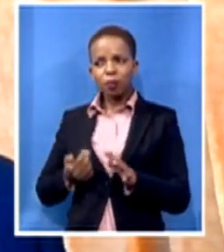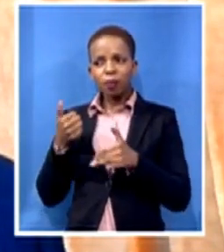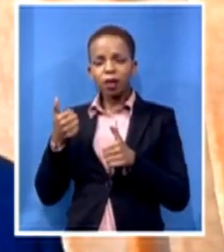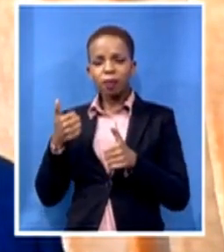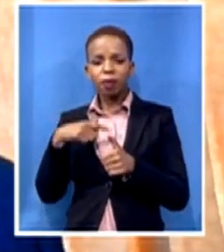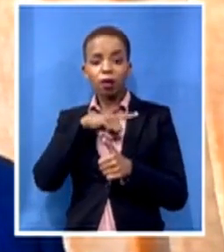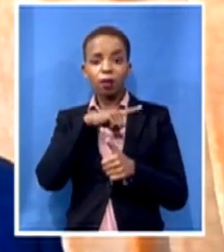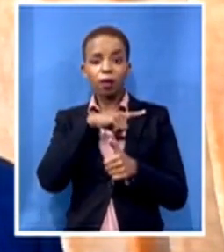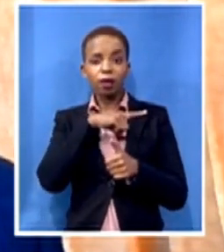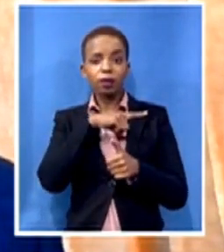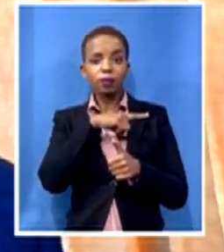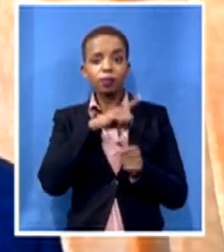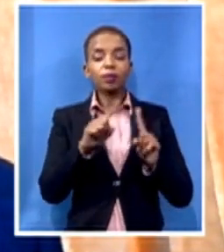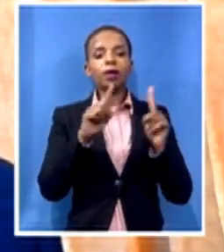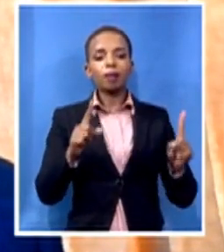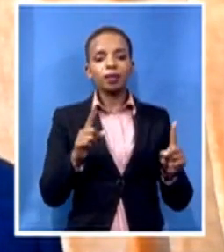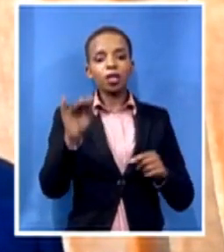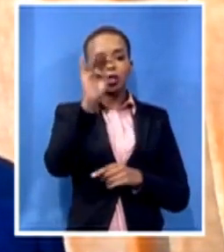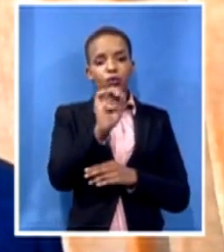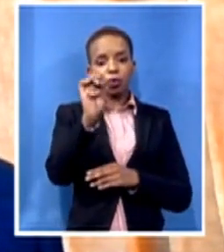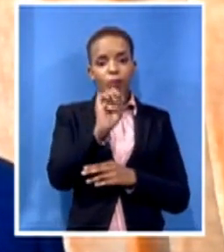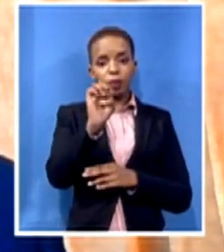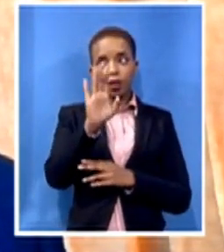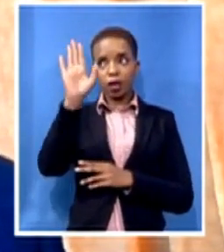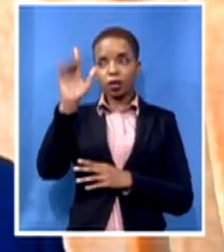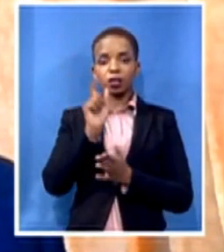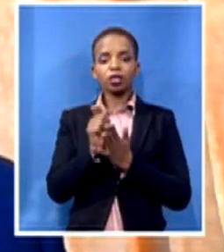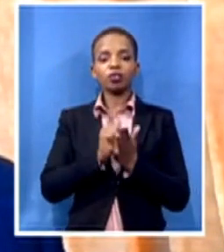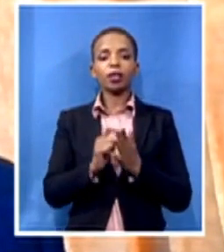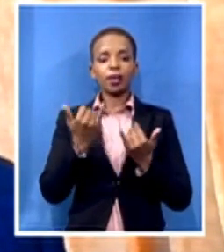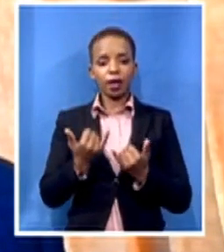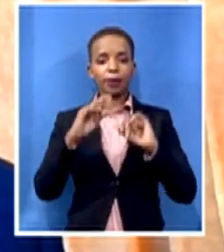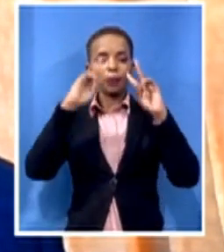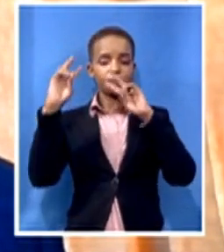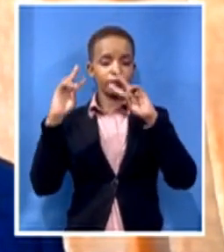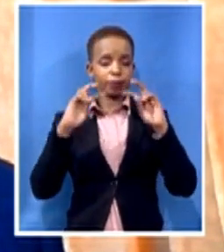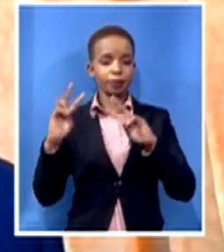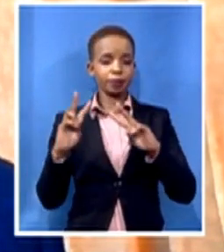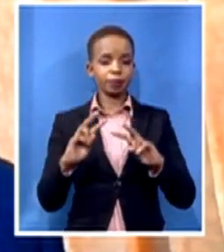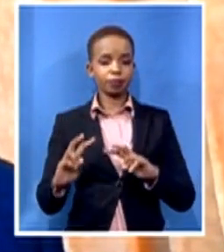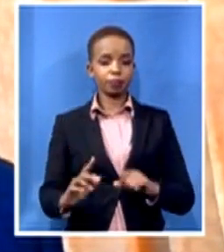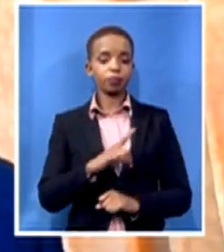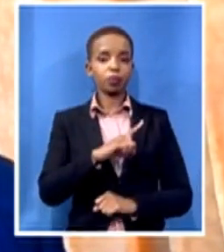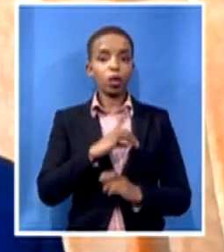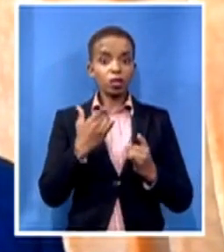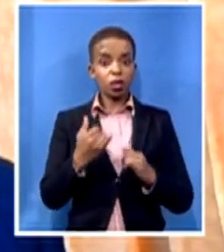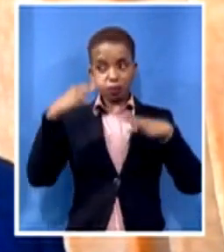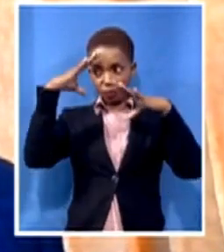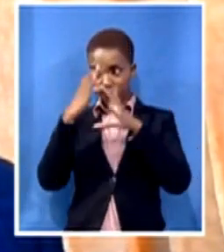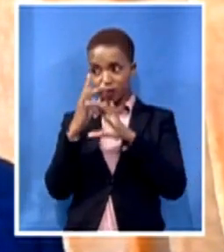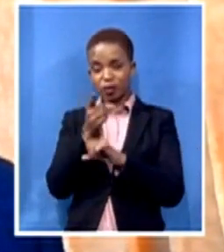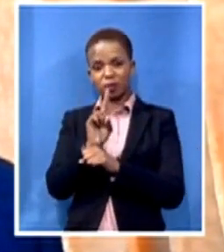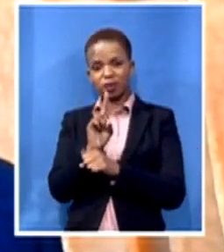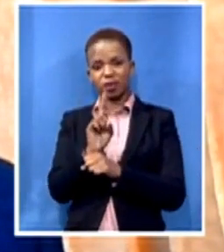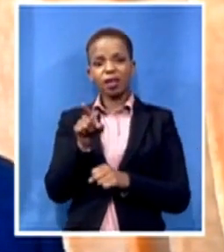this study has looked at the concentration of plasma ACE2.